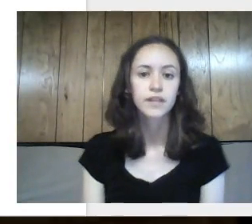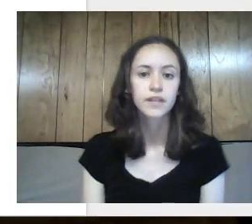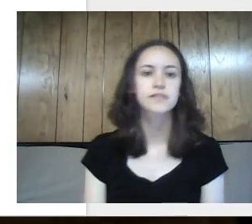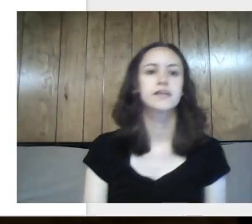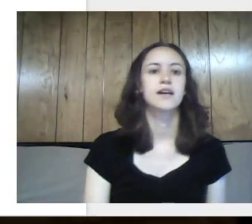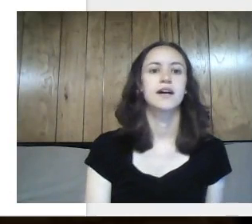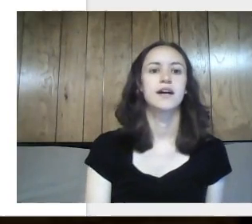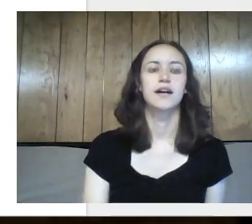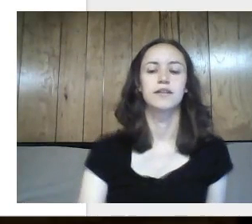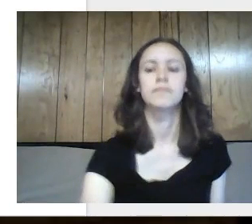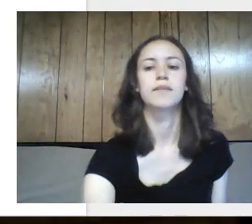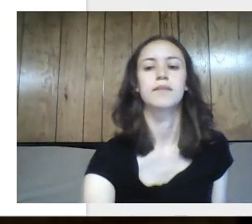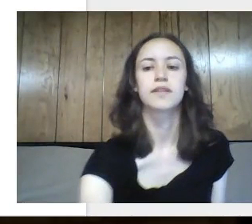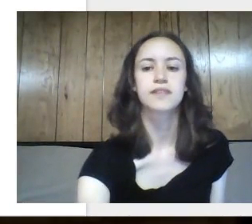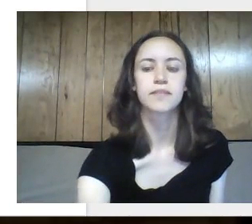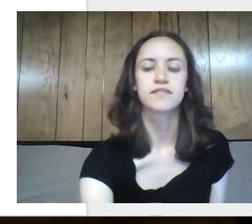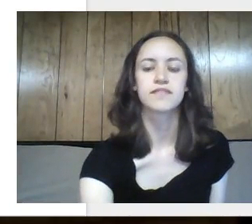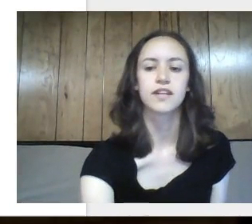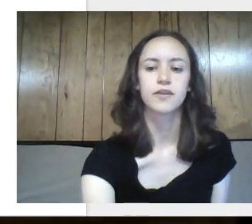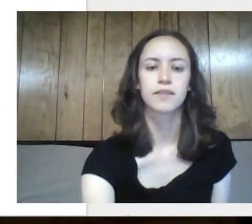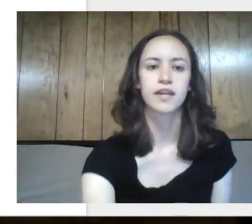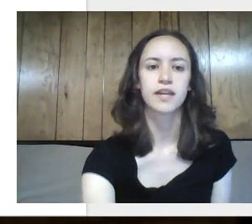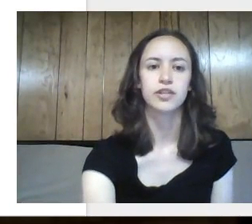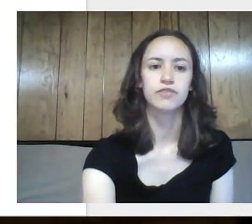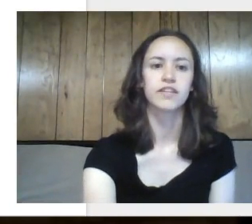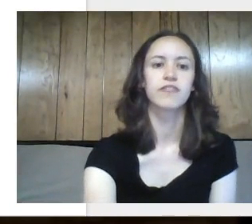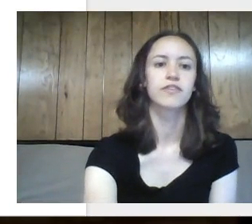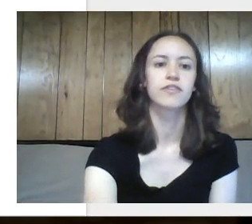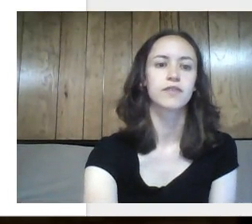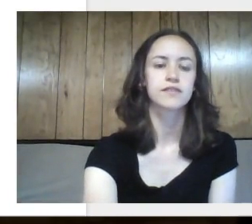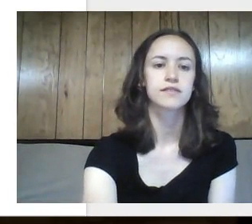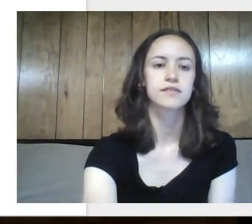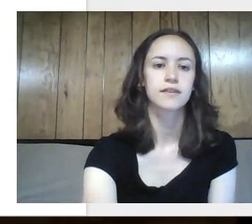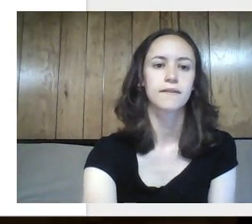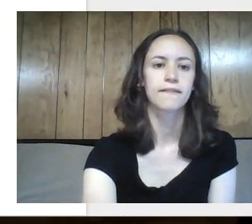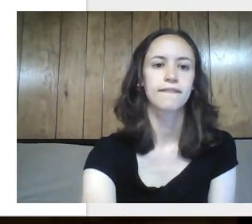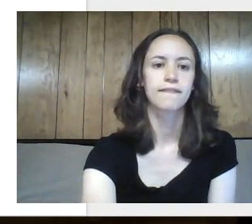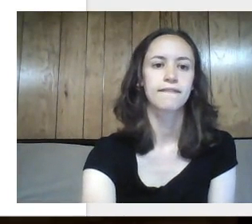the chorus. I'm going to stop this video and make a new video for the chorus.